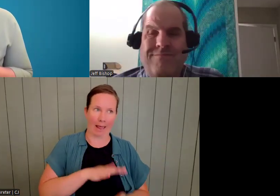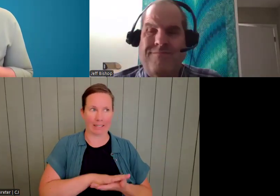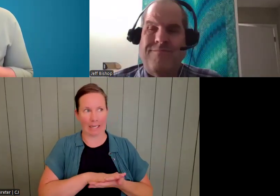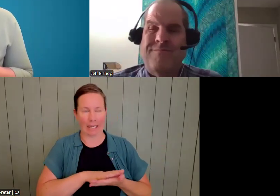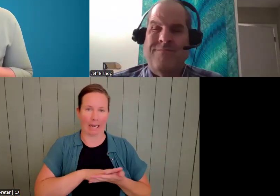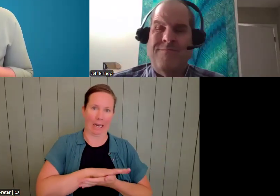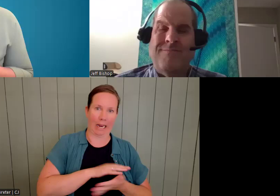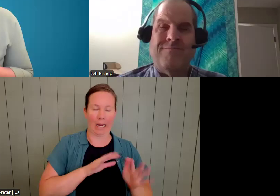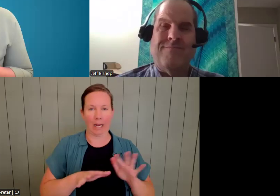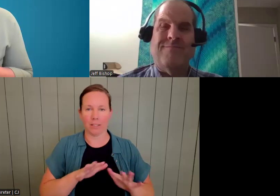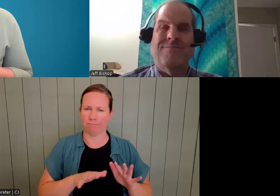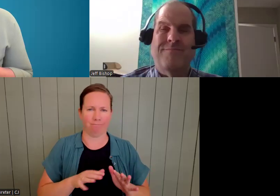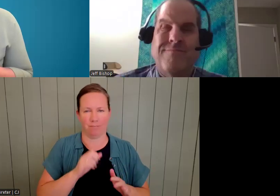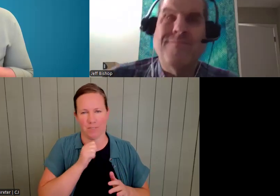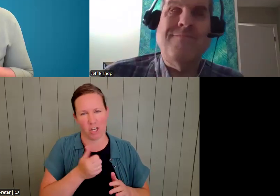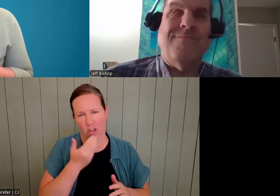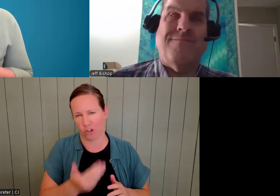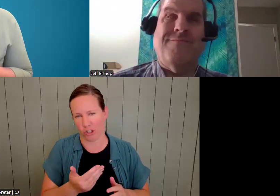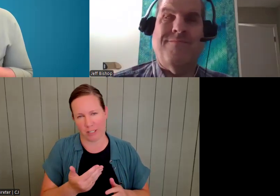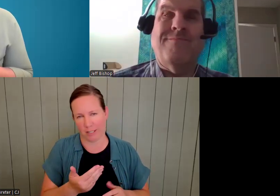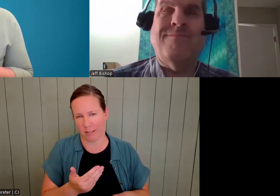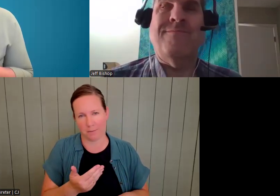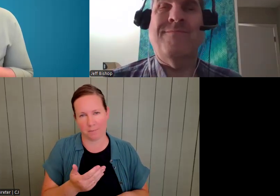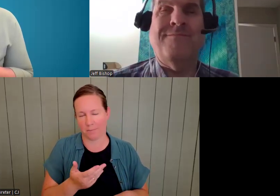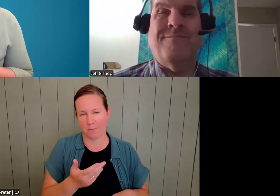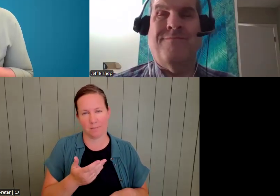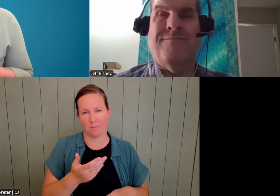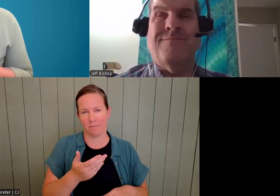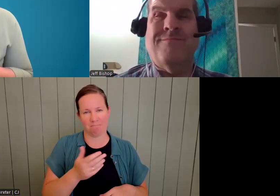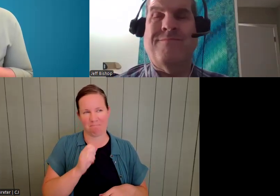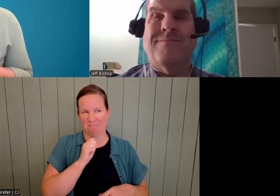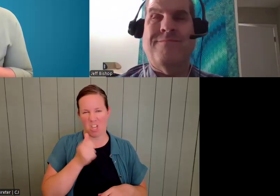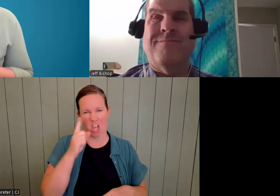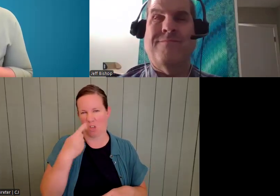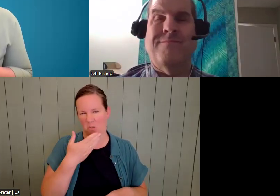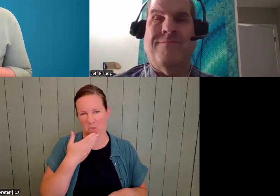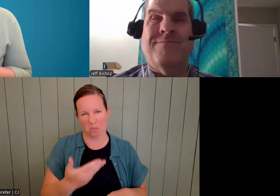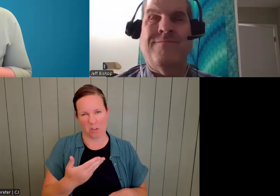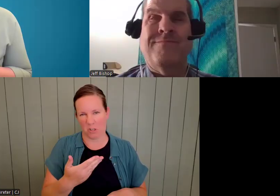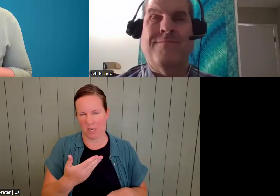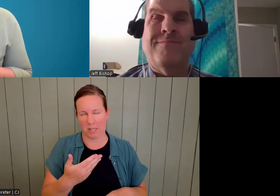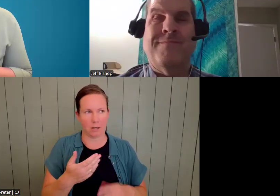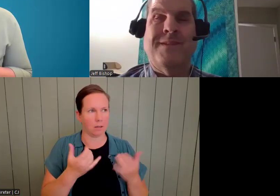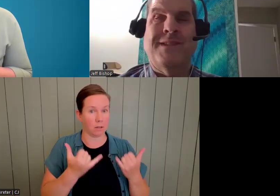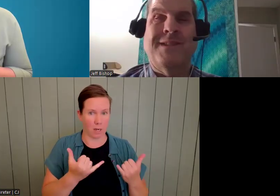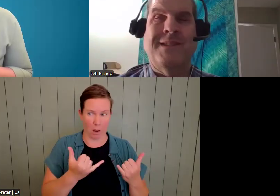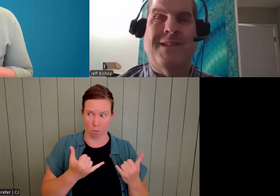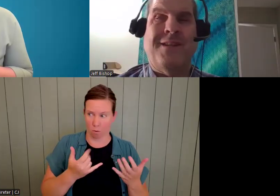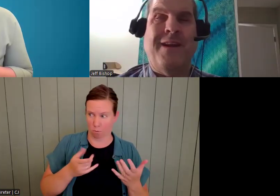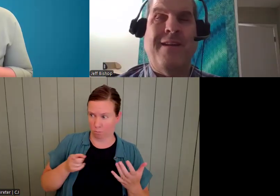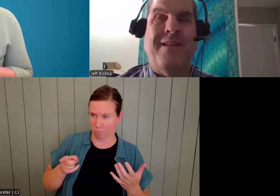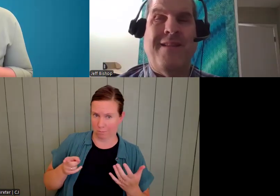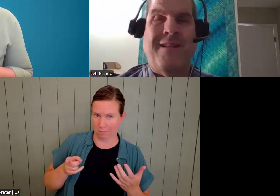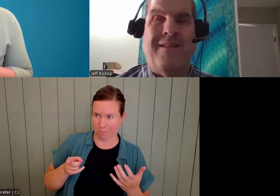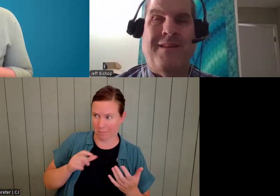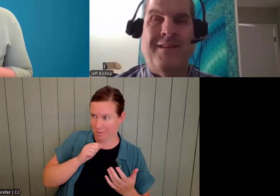I think, as a candidate into, I would probably not a good position because everything is then suspicious if they're like, That's